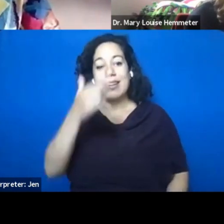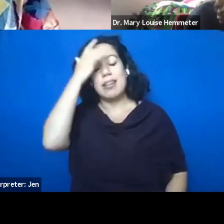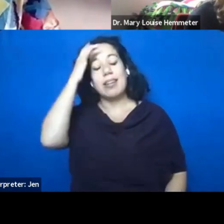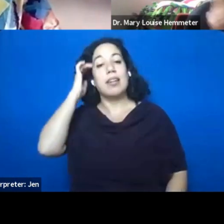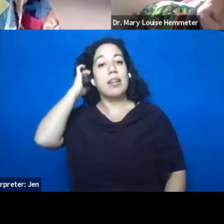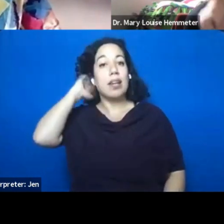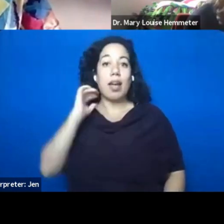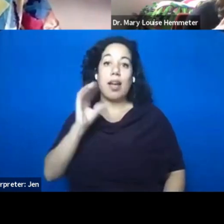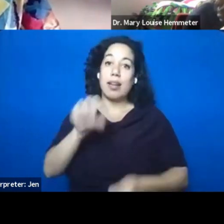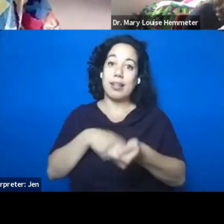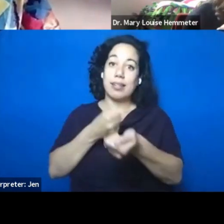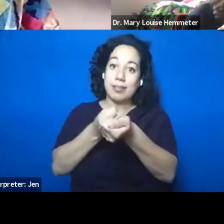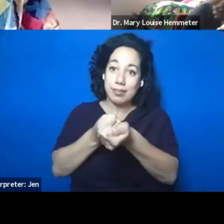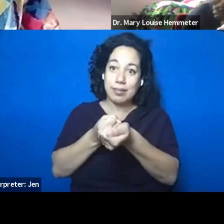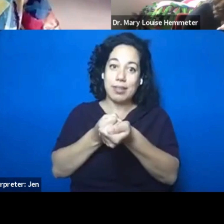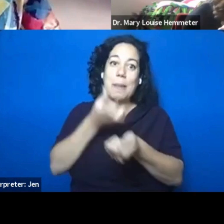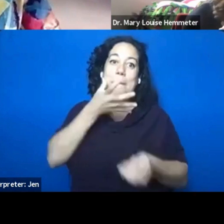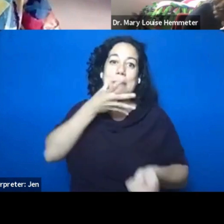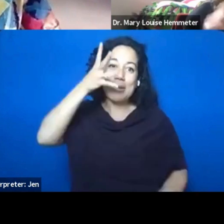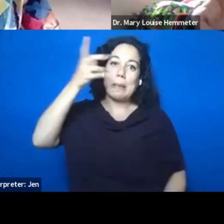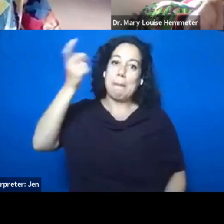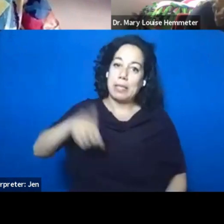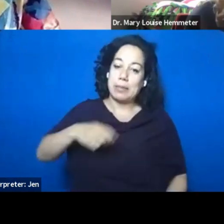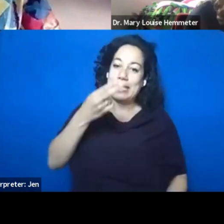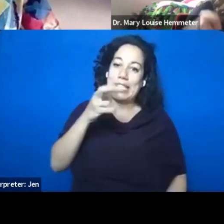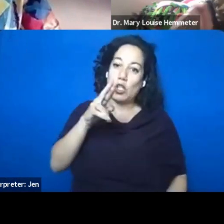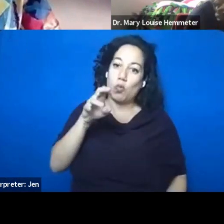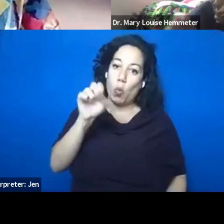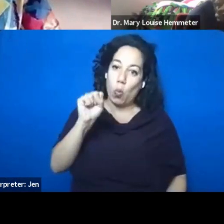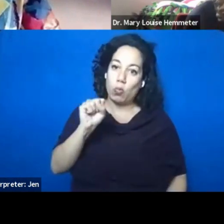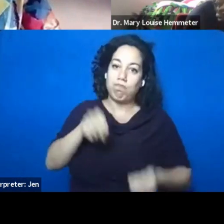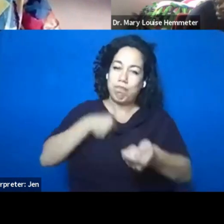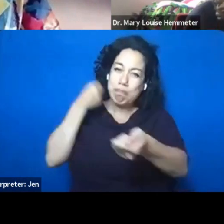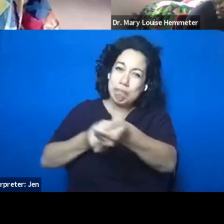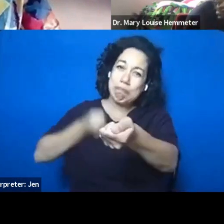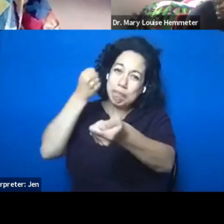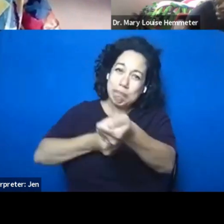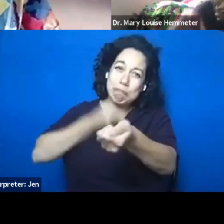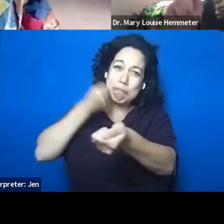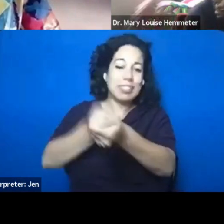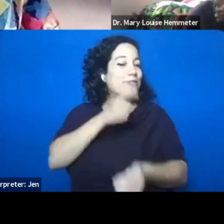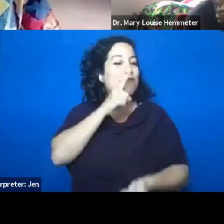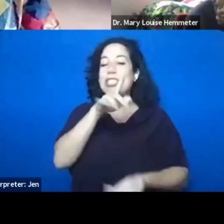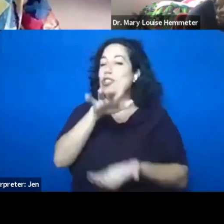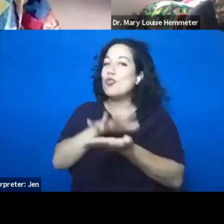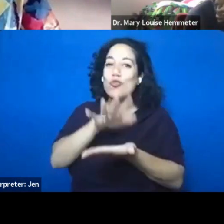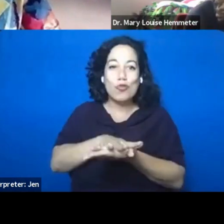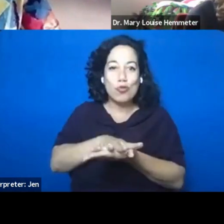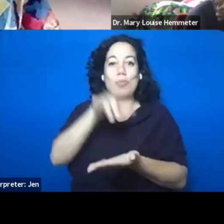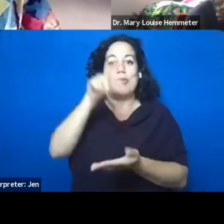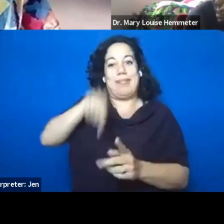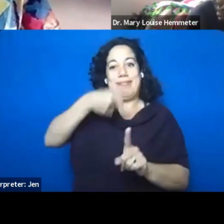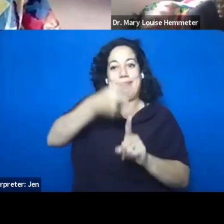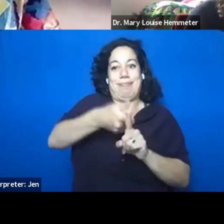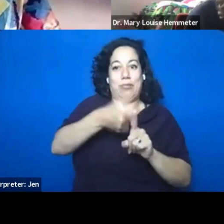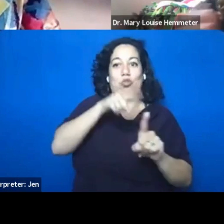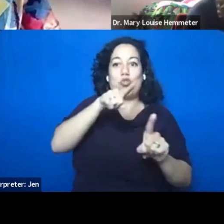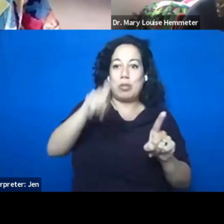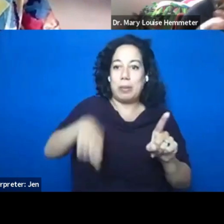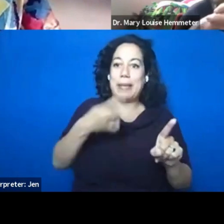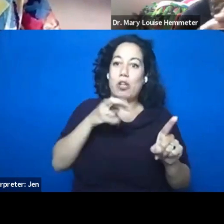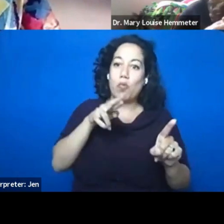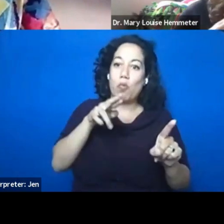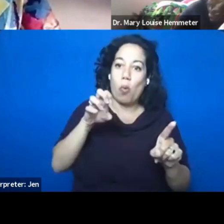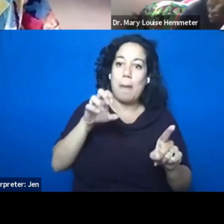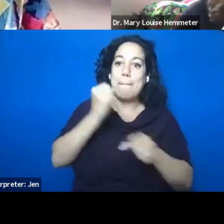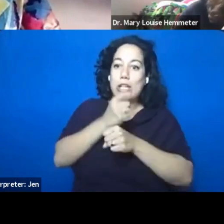they need, their parents have to be heroes, when really the schools should be the heroes. The schools should be making sure